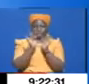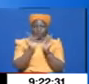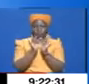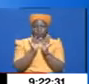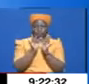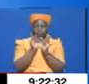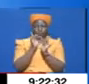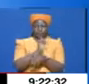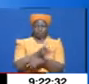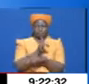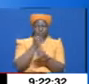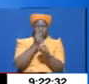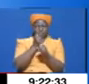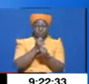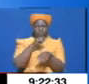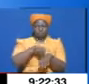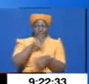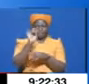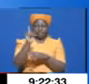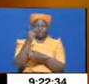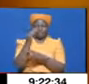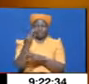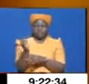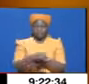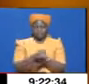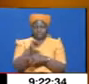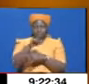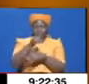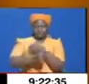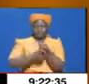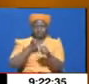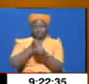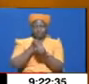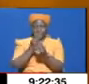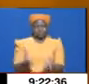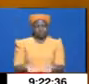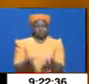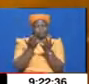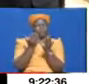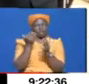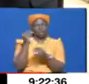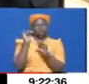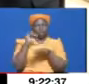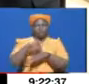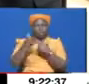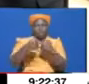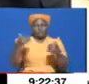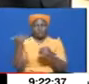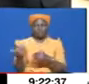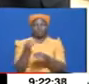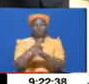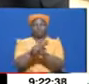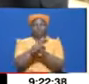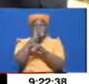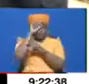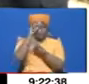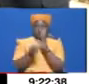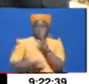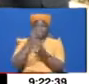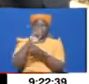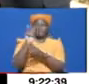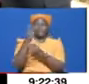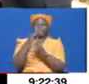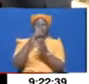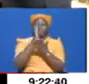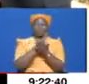the first 3 months of this year. To bolster online child protection, the government has rolled out the second phase of the National